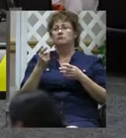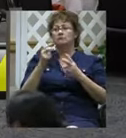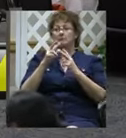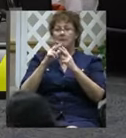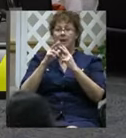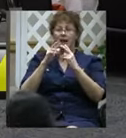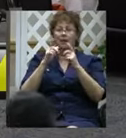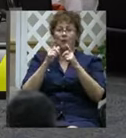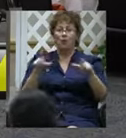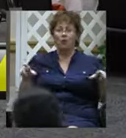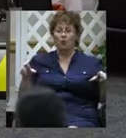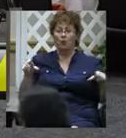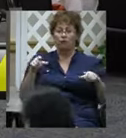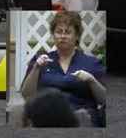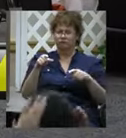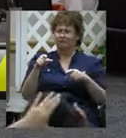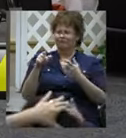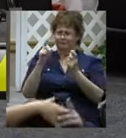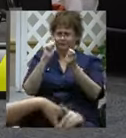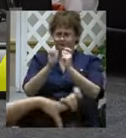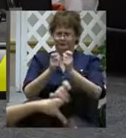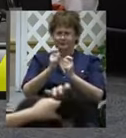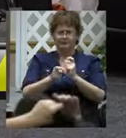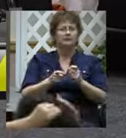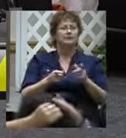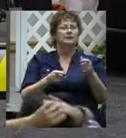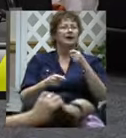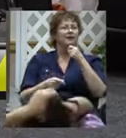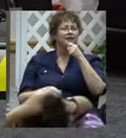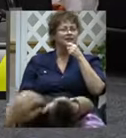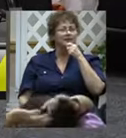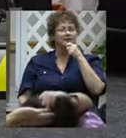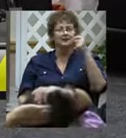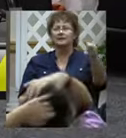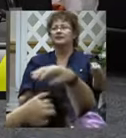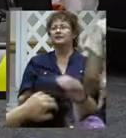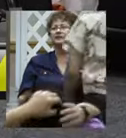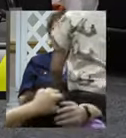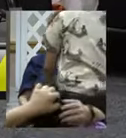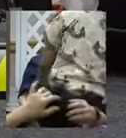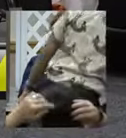fill. So let's say the form is translated. Oh, wait, can we put you on mic? Yeah.